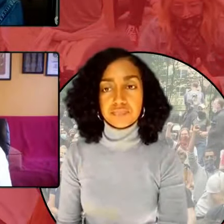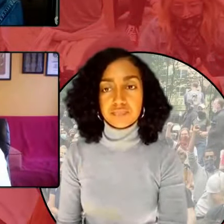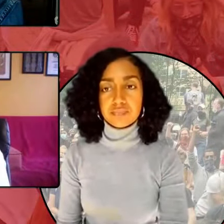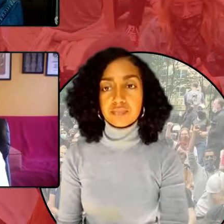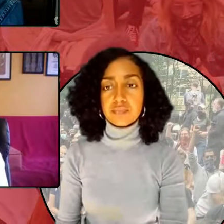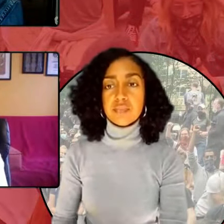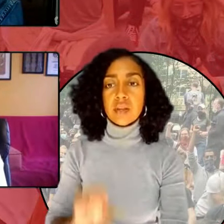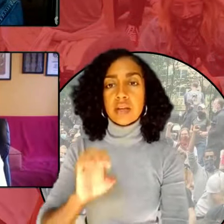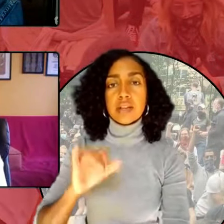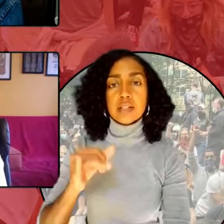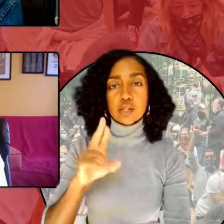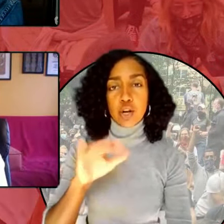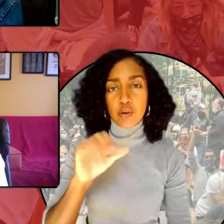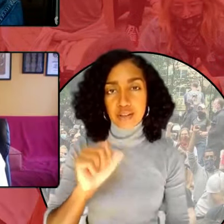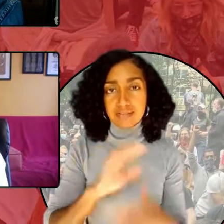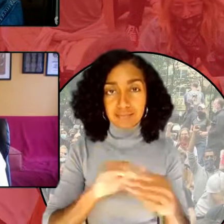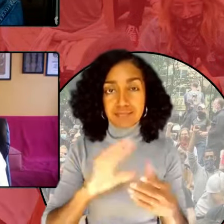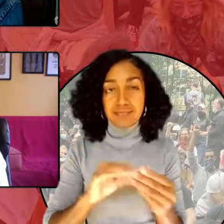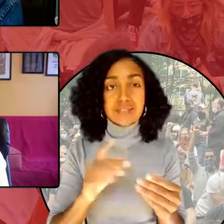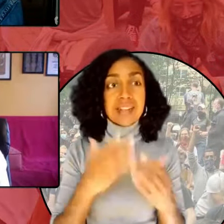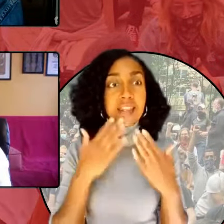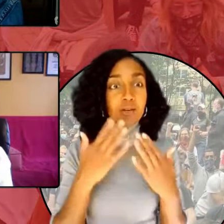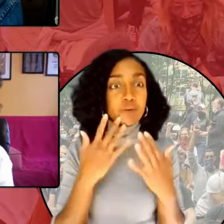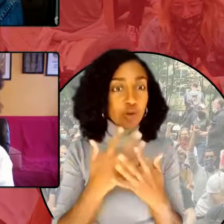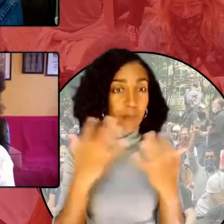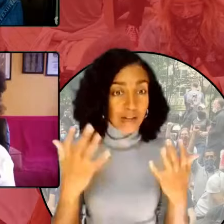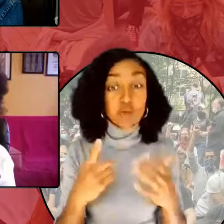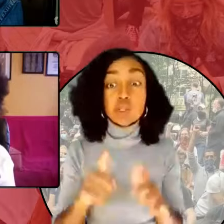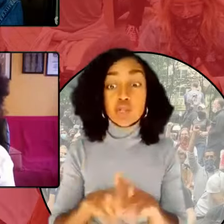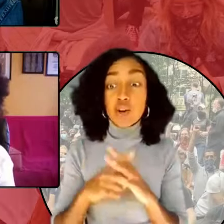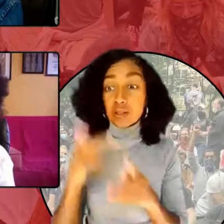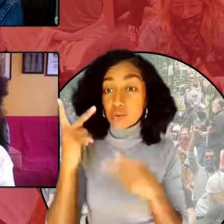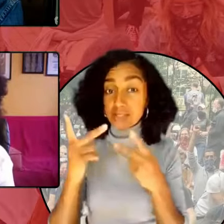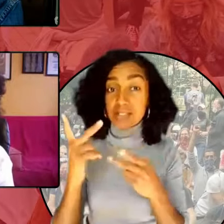Thank you so much. We're starting to get some questions.